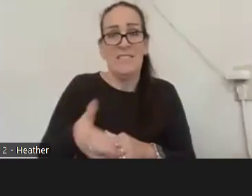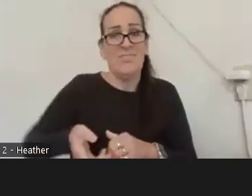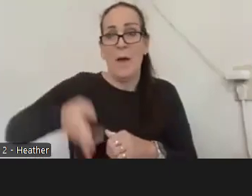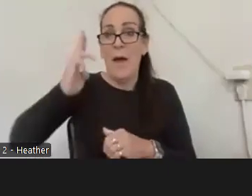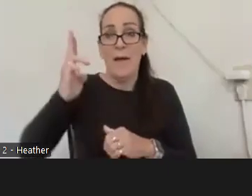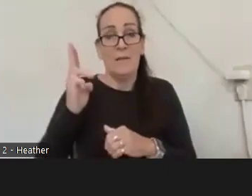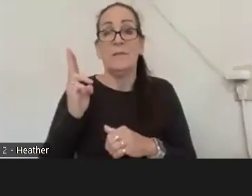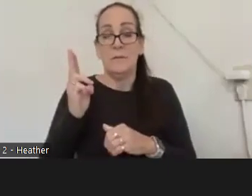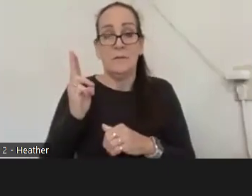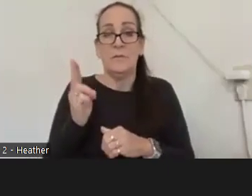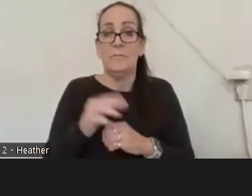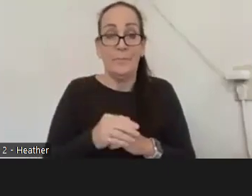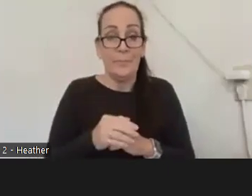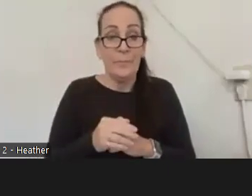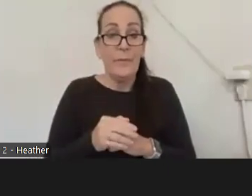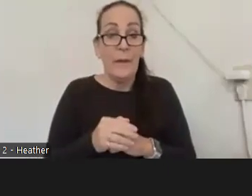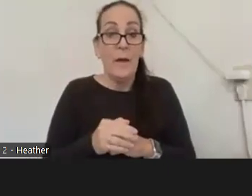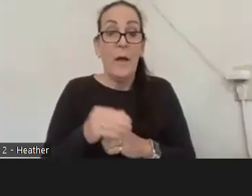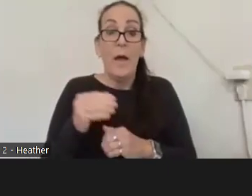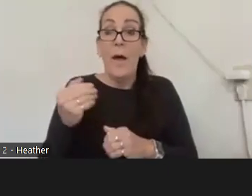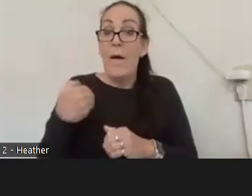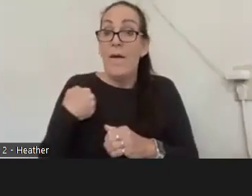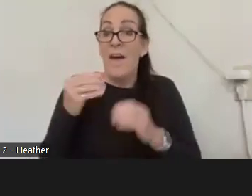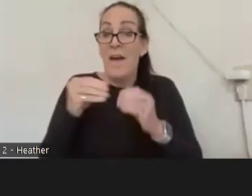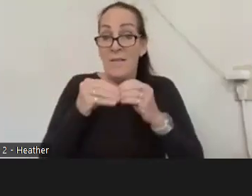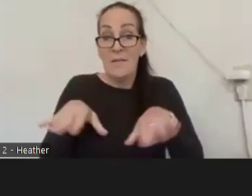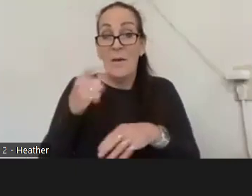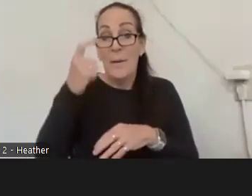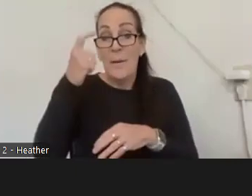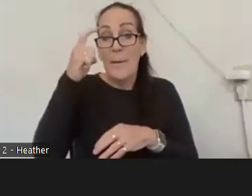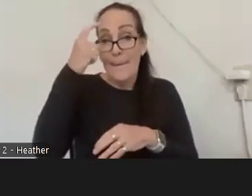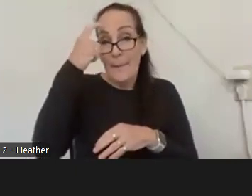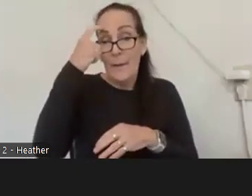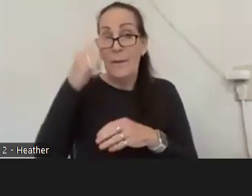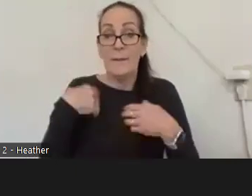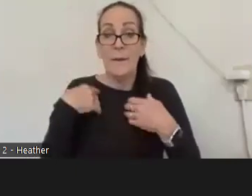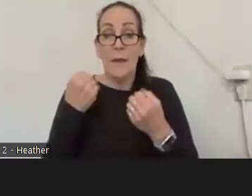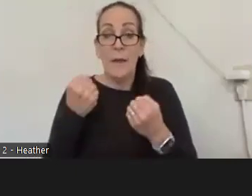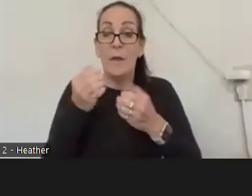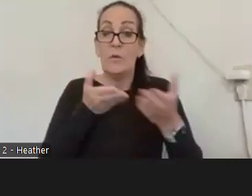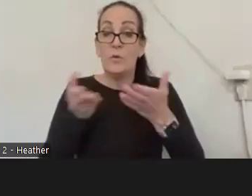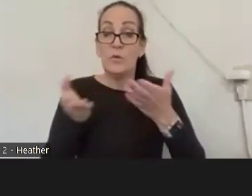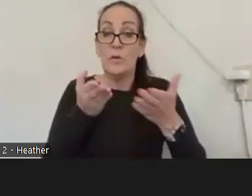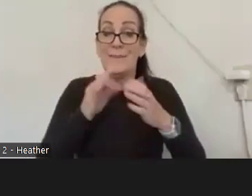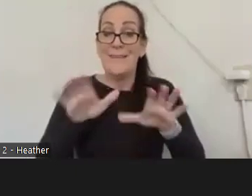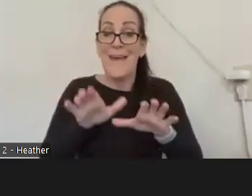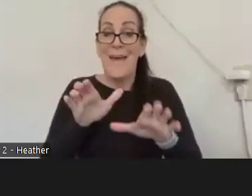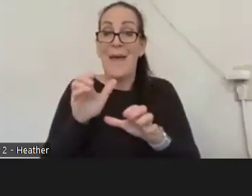lost Mental Health Services Act funding already for next year in the amount